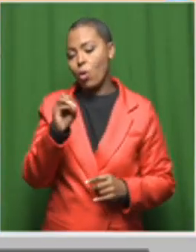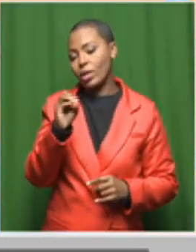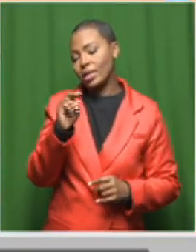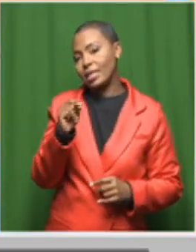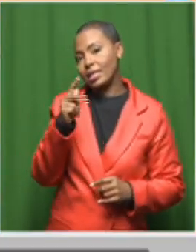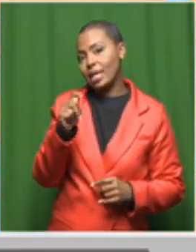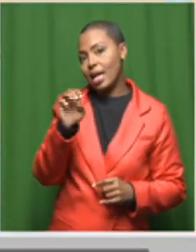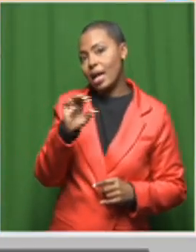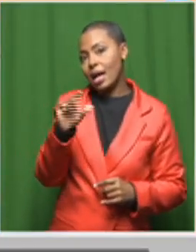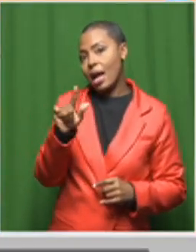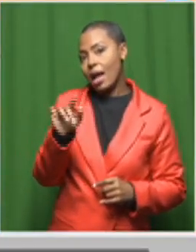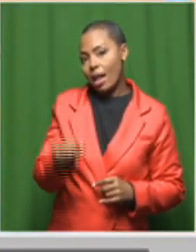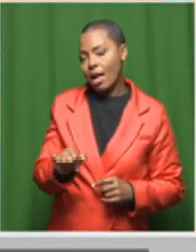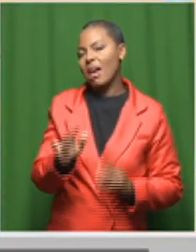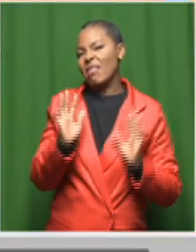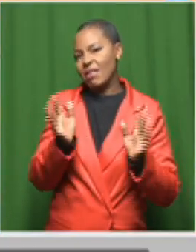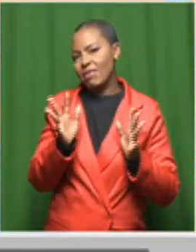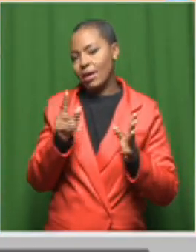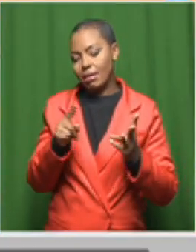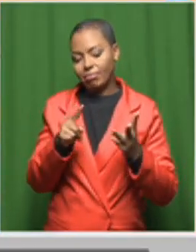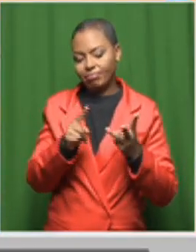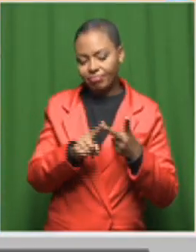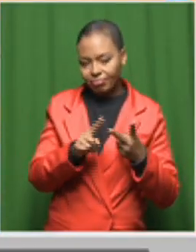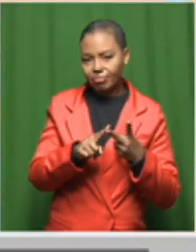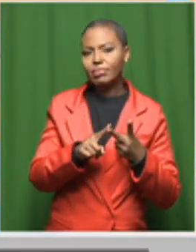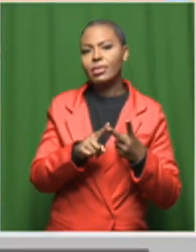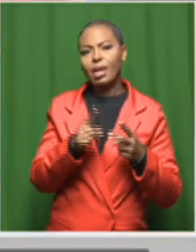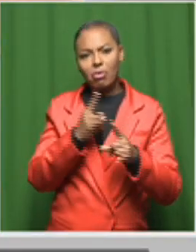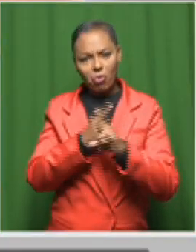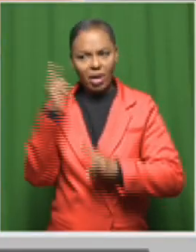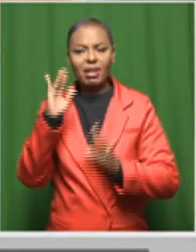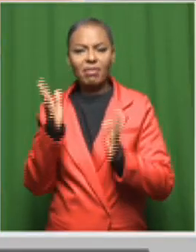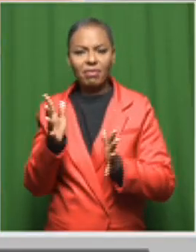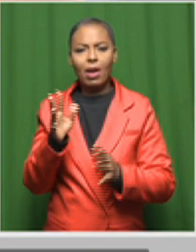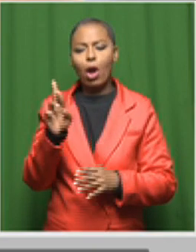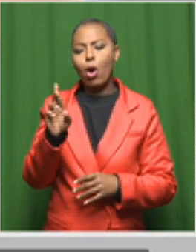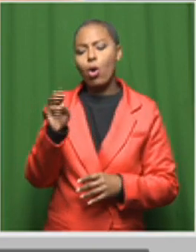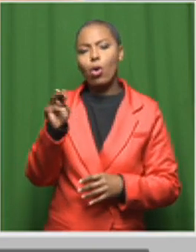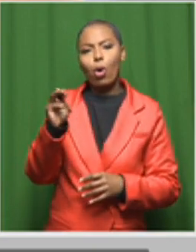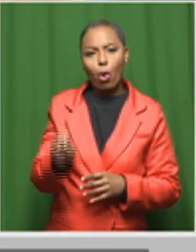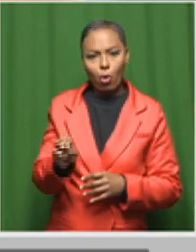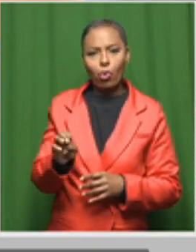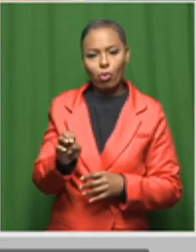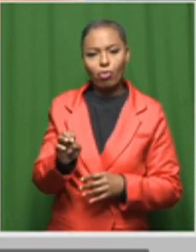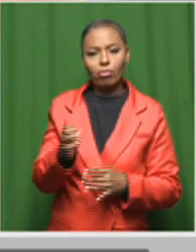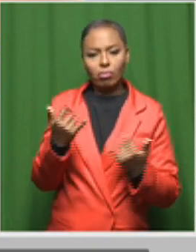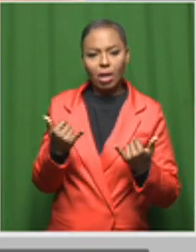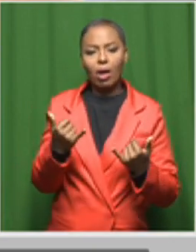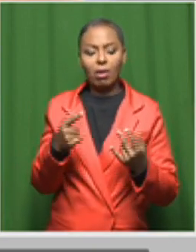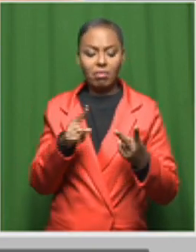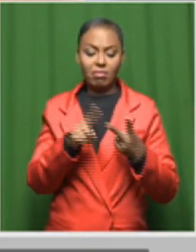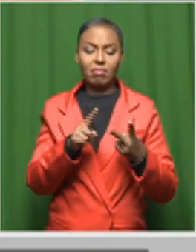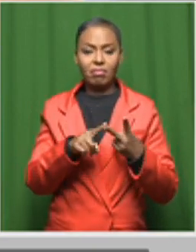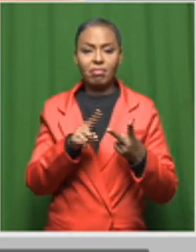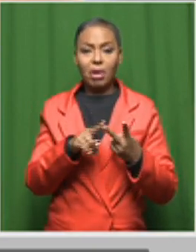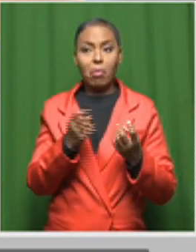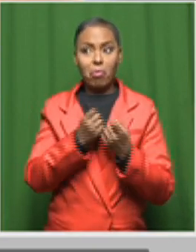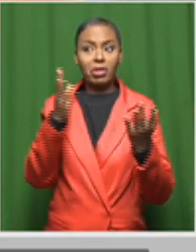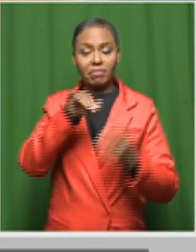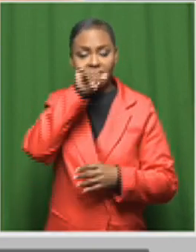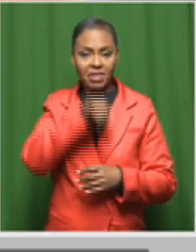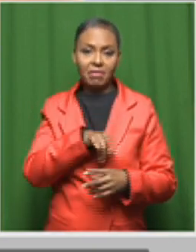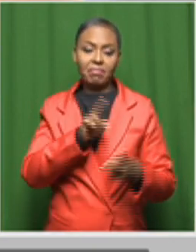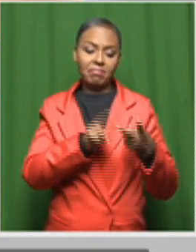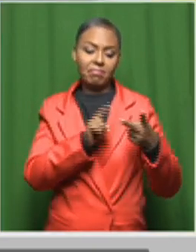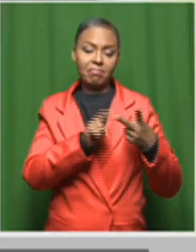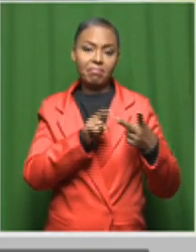Carlo leading up to Paris, and he won in Rome, beating Sinner in the final. He's going to go into Roland Garros with plenty of confidence to